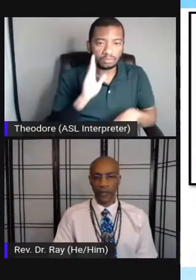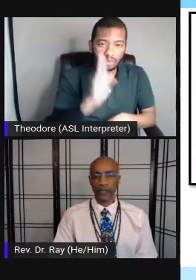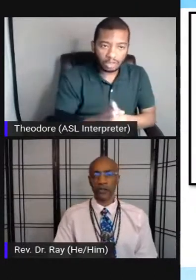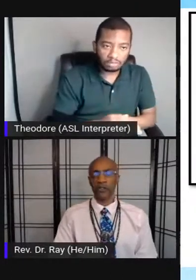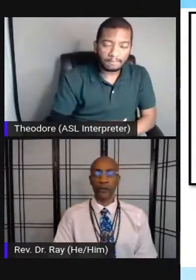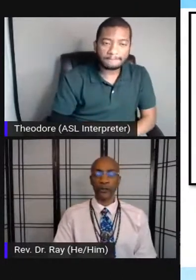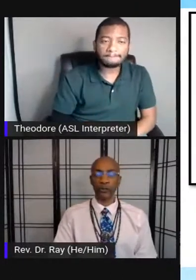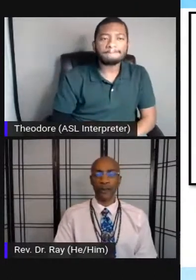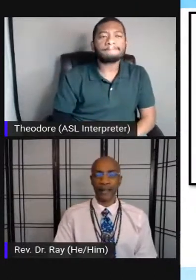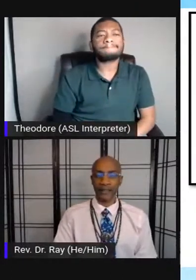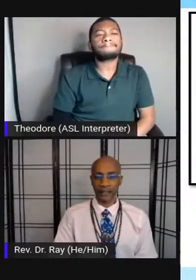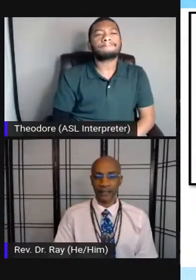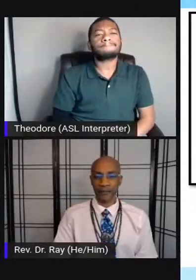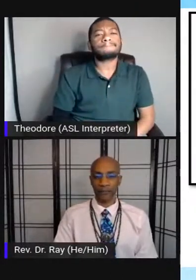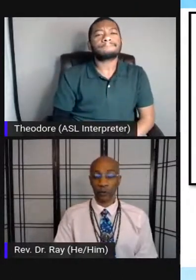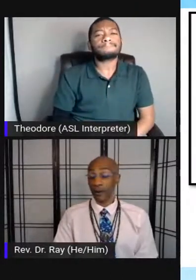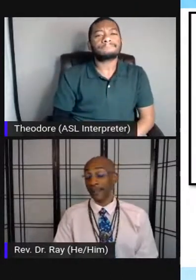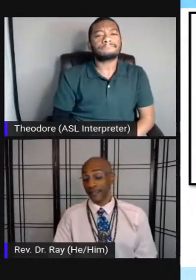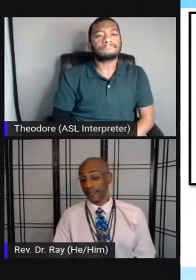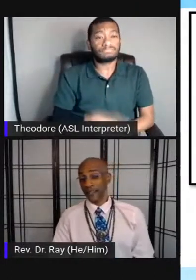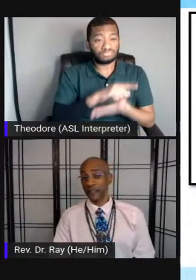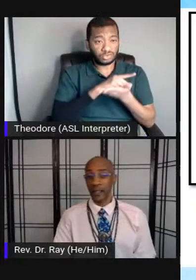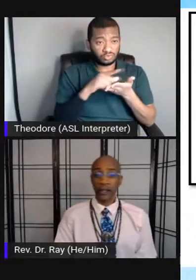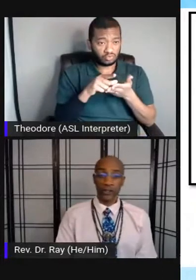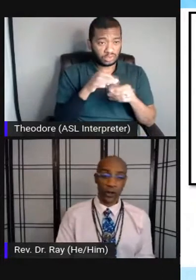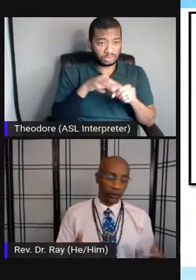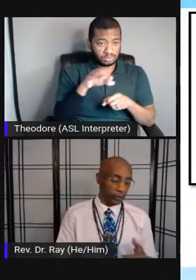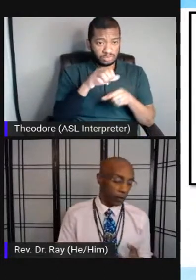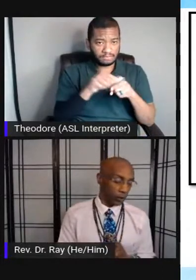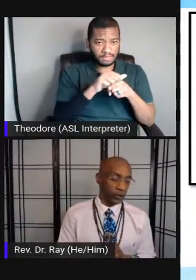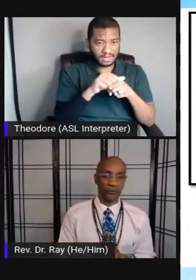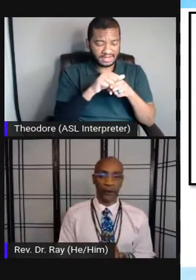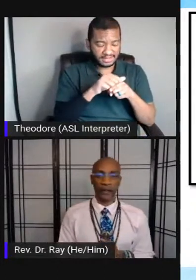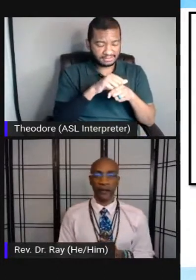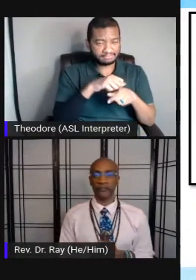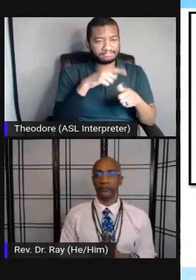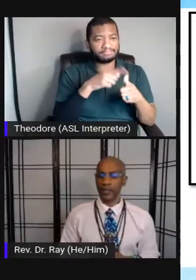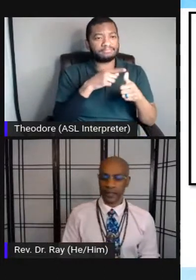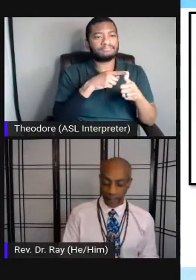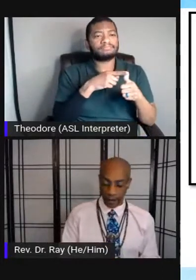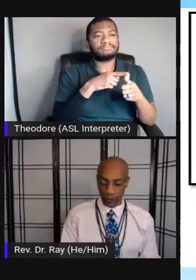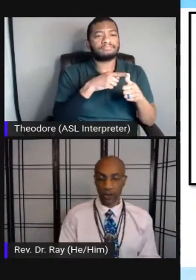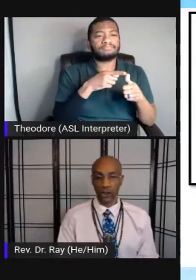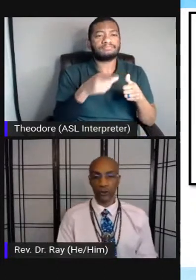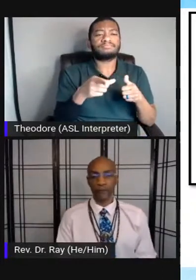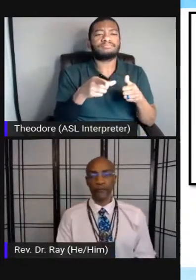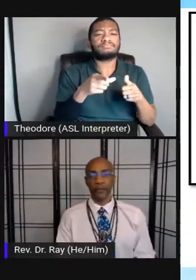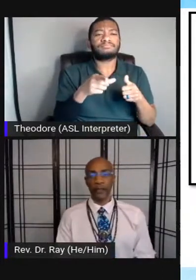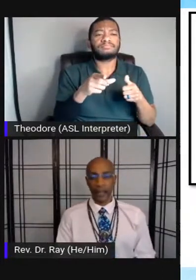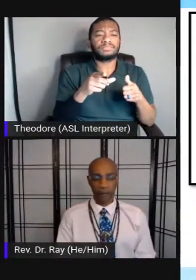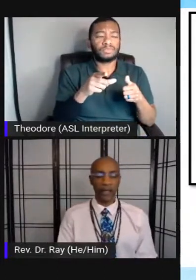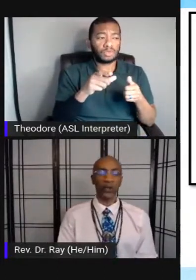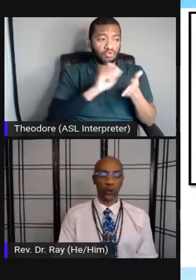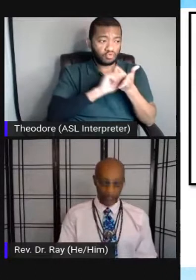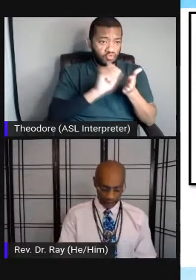This week's spiritual practice or practices, journal about what are you afraid of? What scares you?